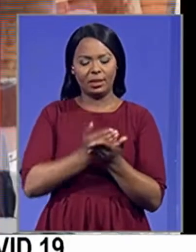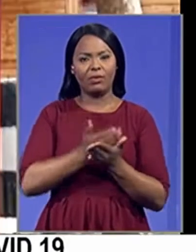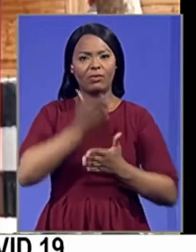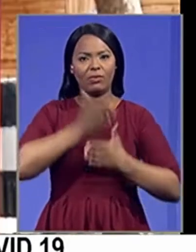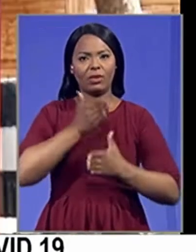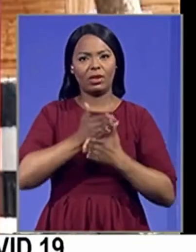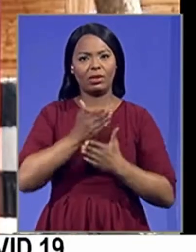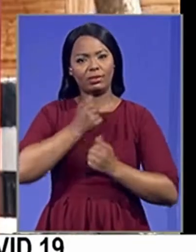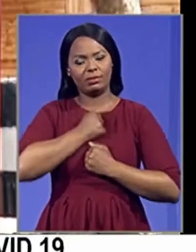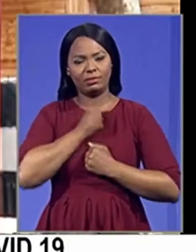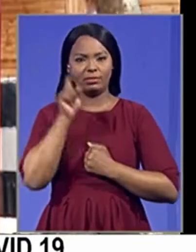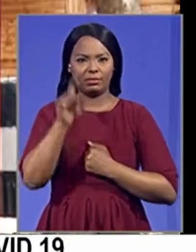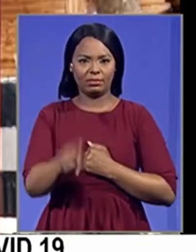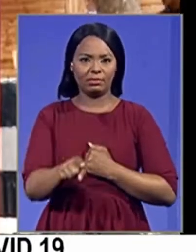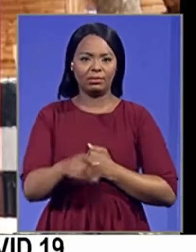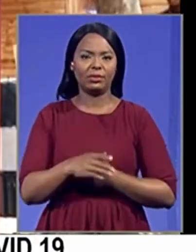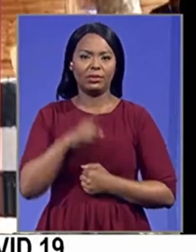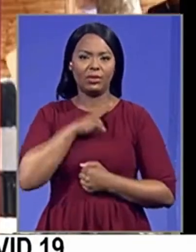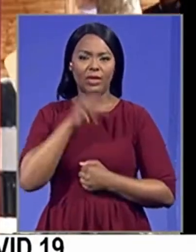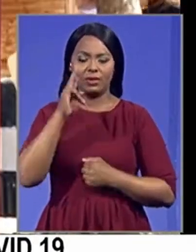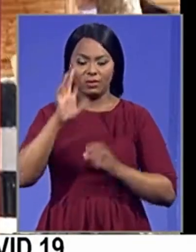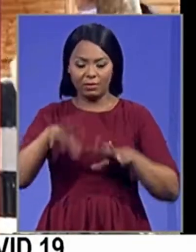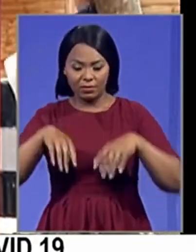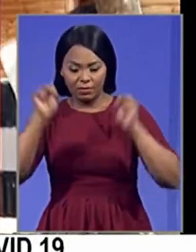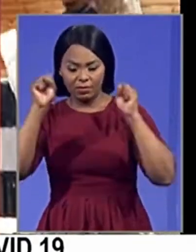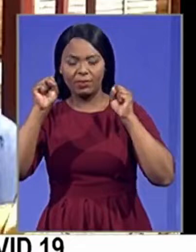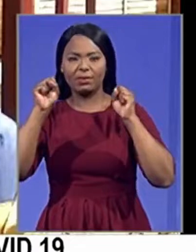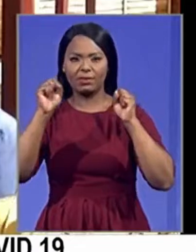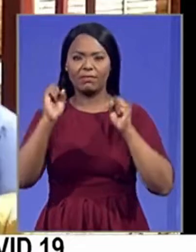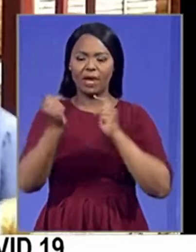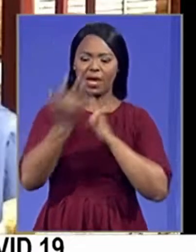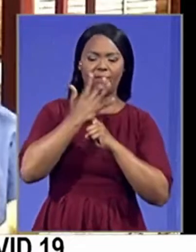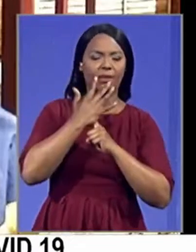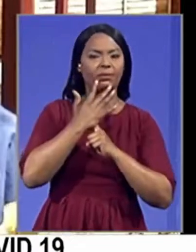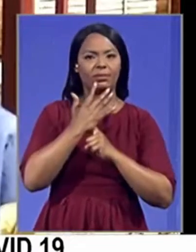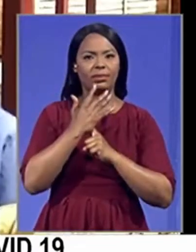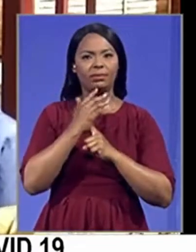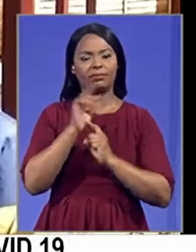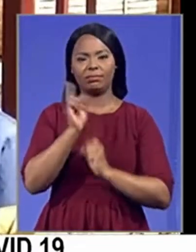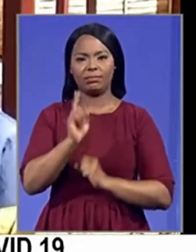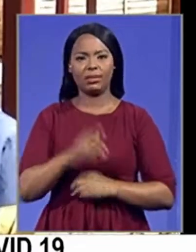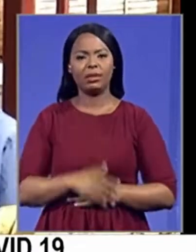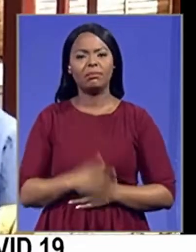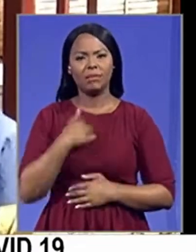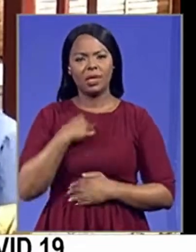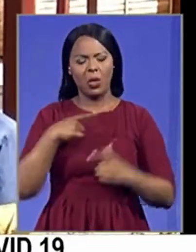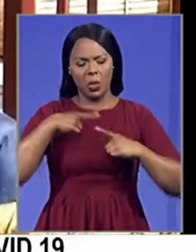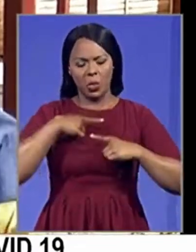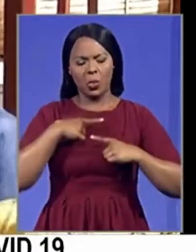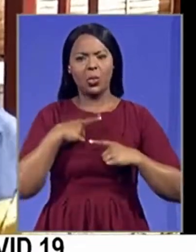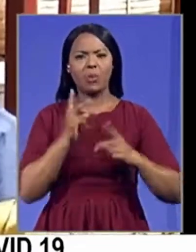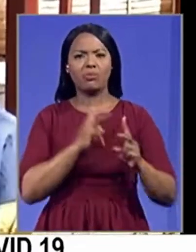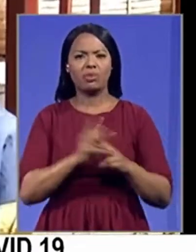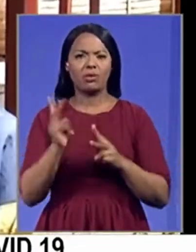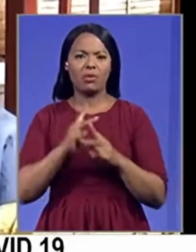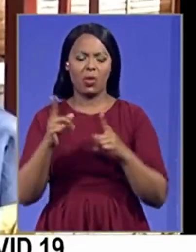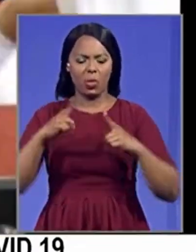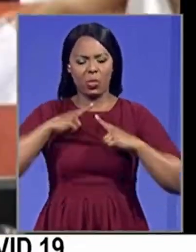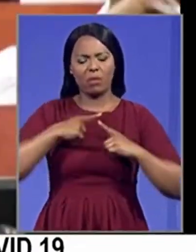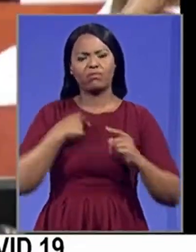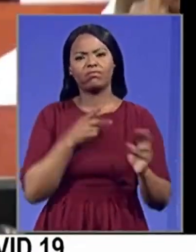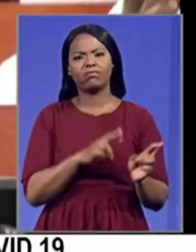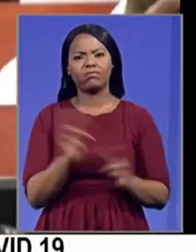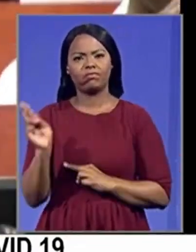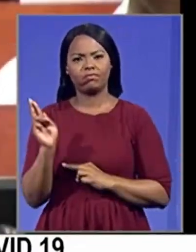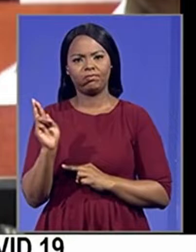hore load shedding e se ka ra feta haholo. Ke ne ke preparile hantle, ne ke le ready for ntho re tlo e